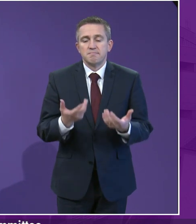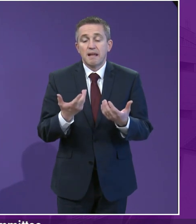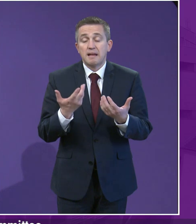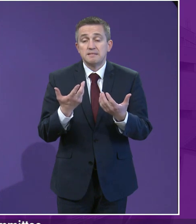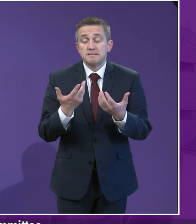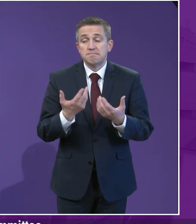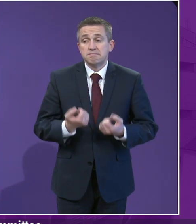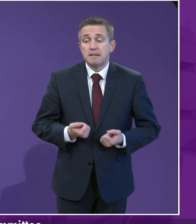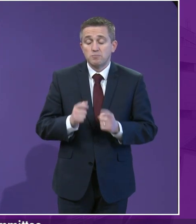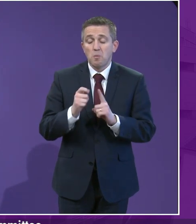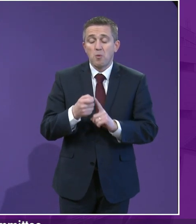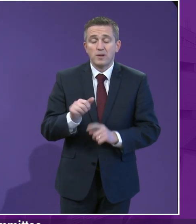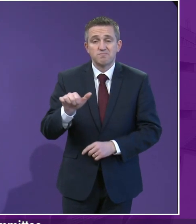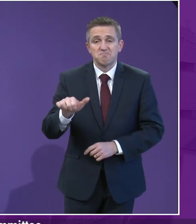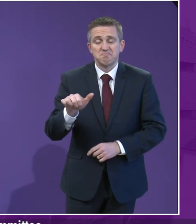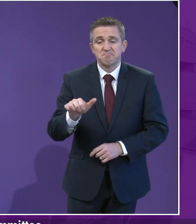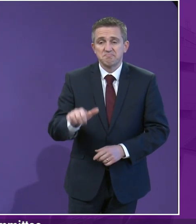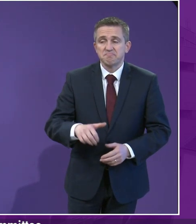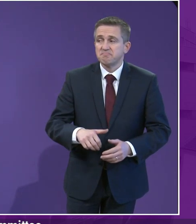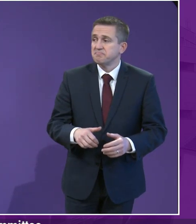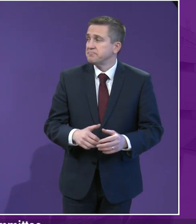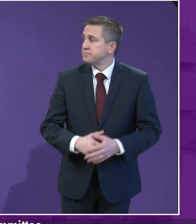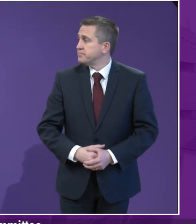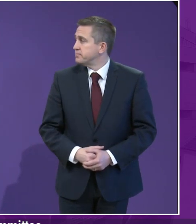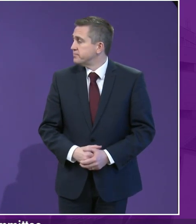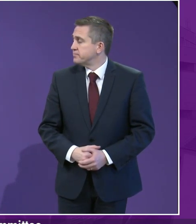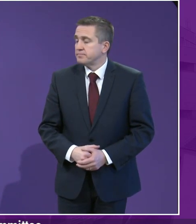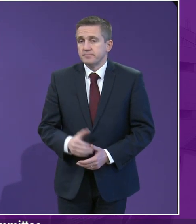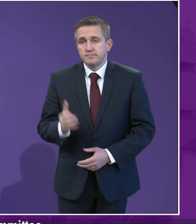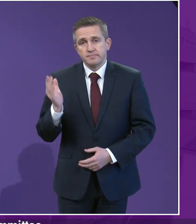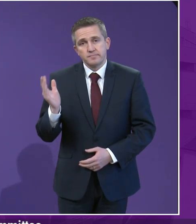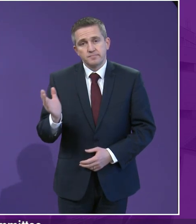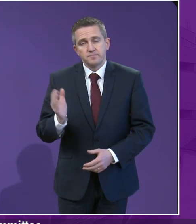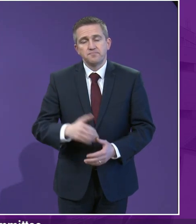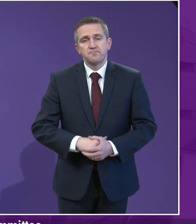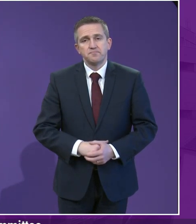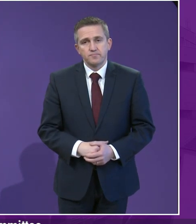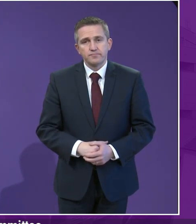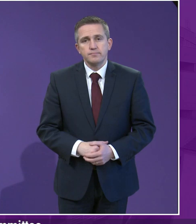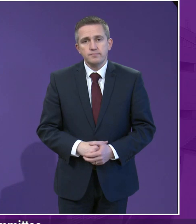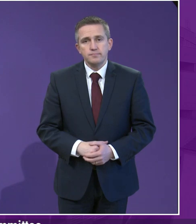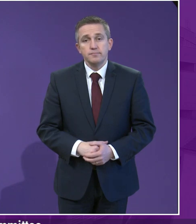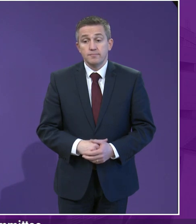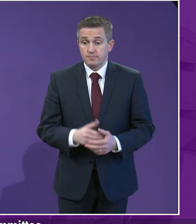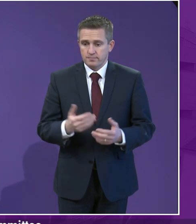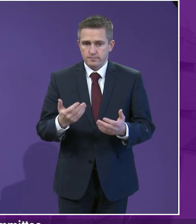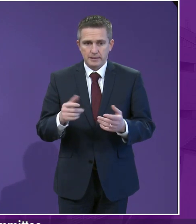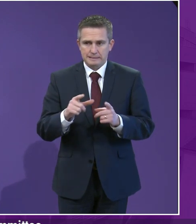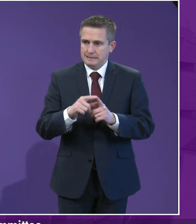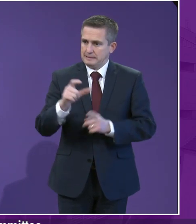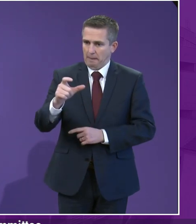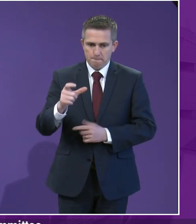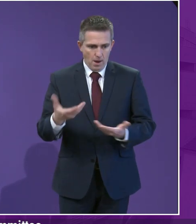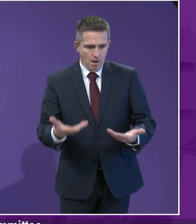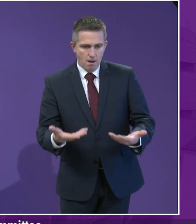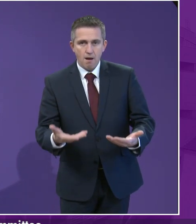Point. Support services like that are very often inaccessible for deaf people. Obviously, we can't phone a helpline